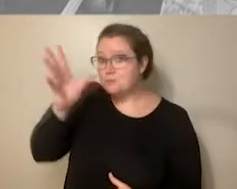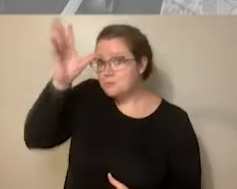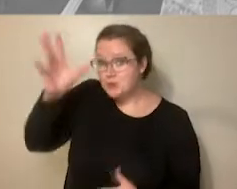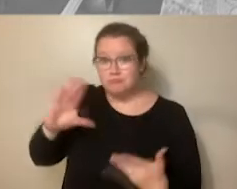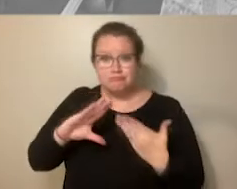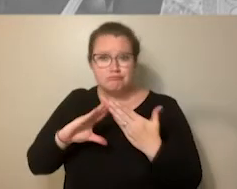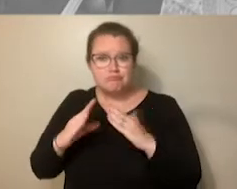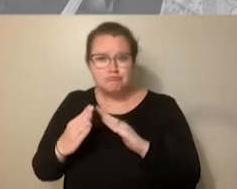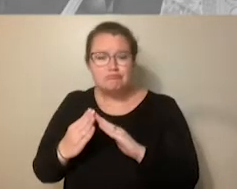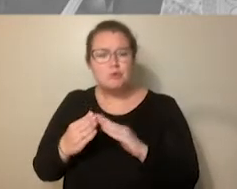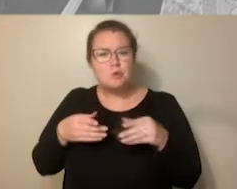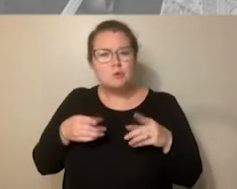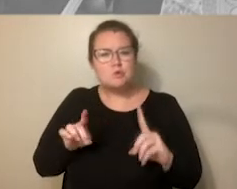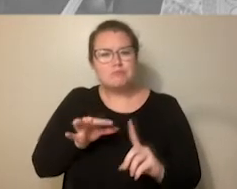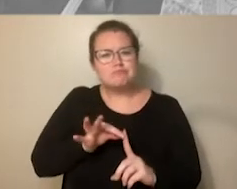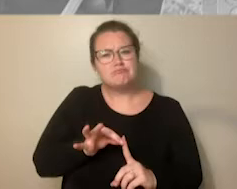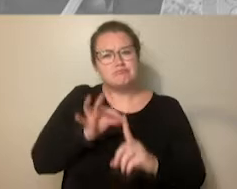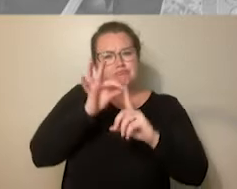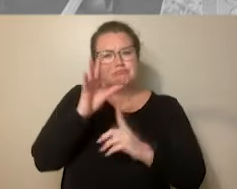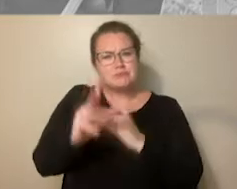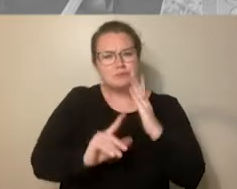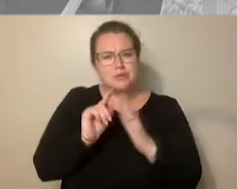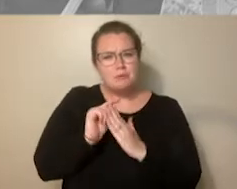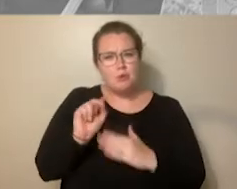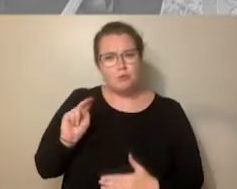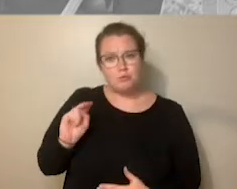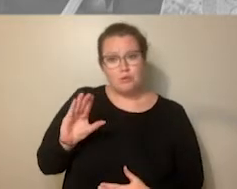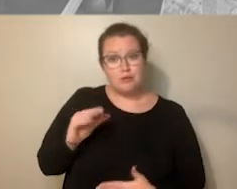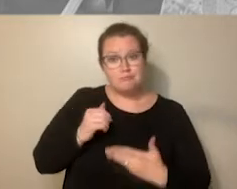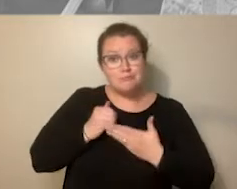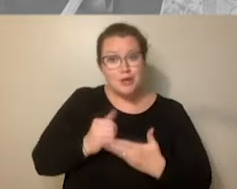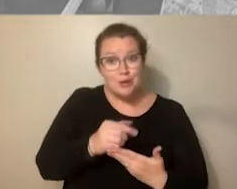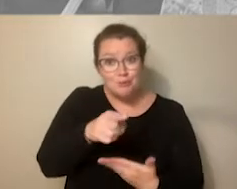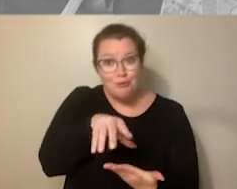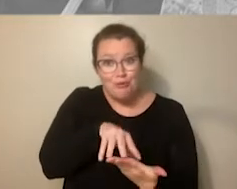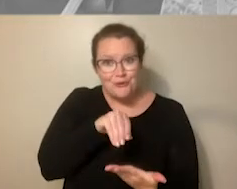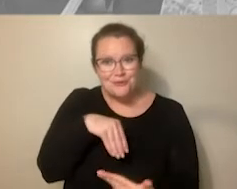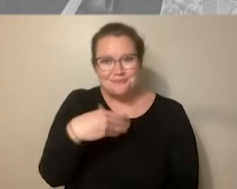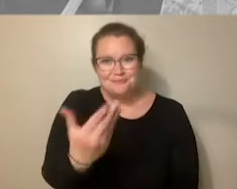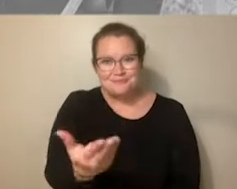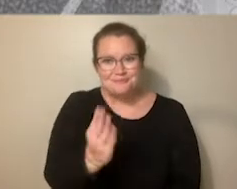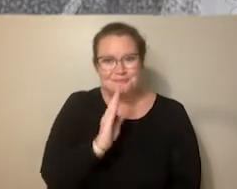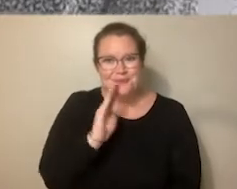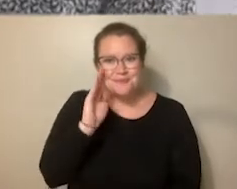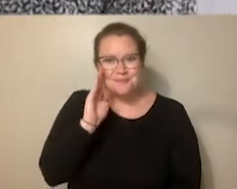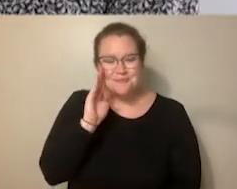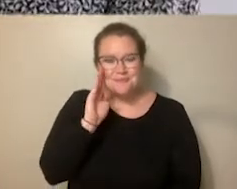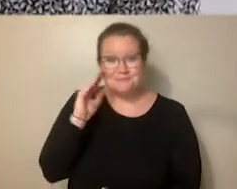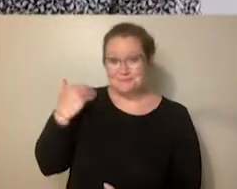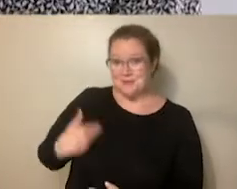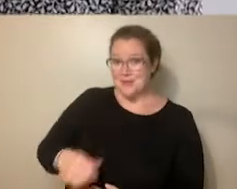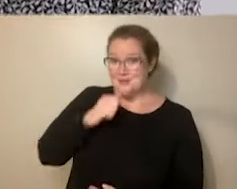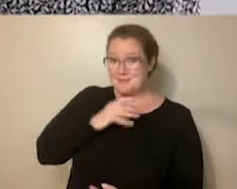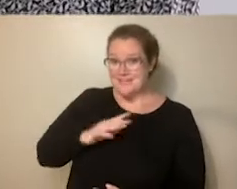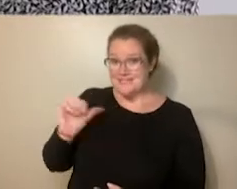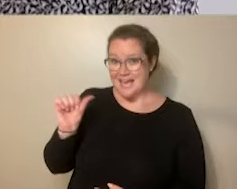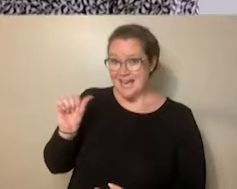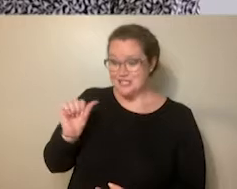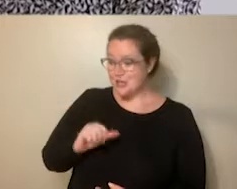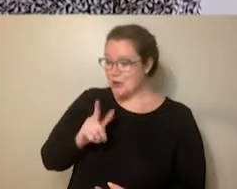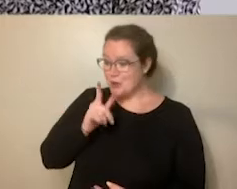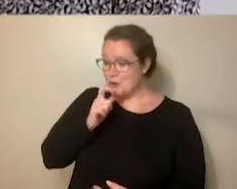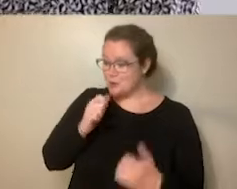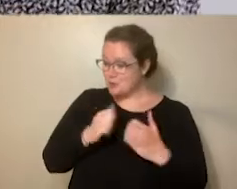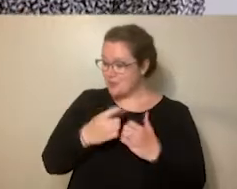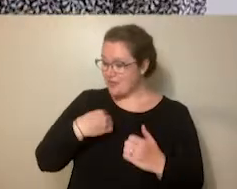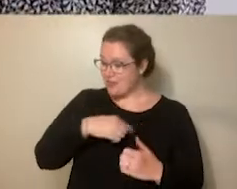this unique and remarkable time in our state's history by helping you learn from right where you are. Miss Ashley here, and look who joined us